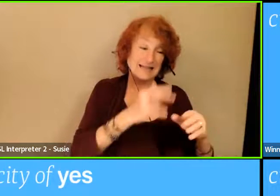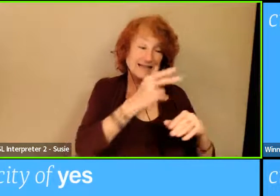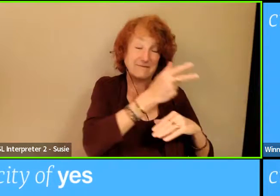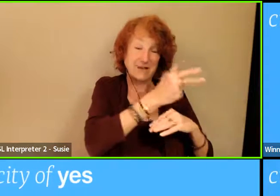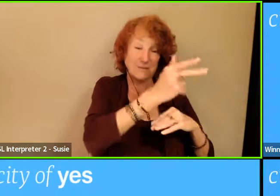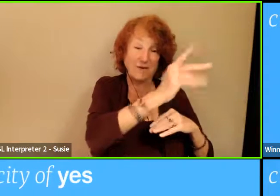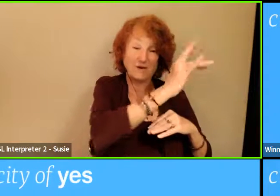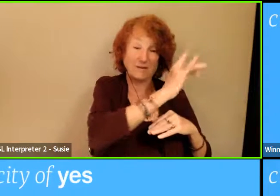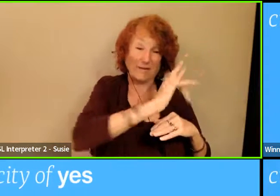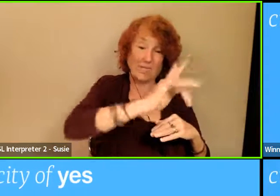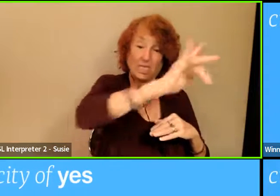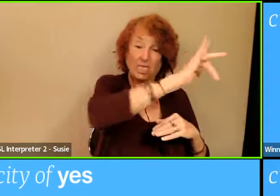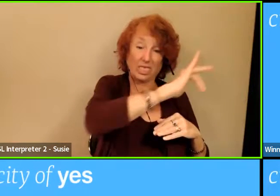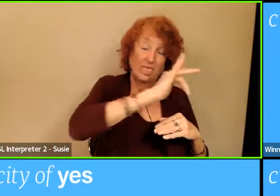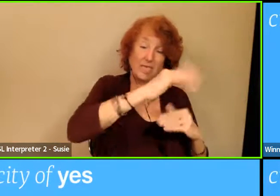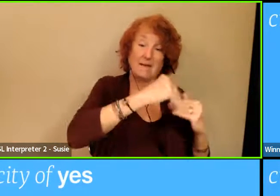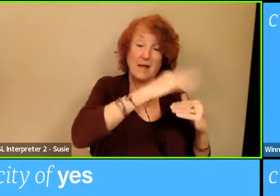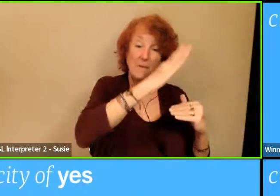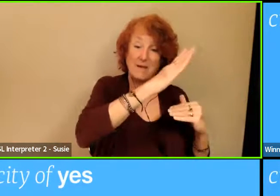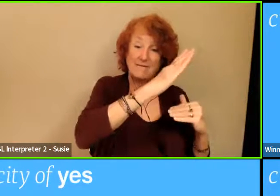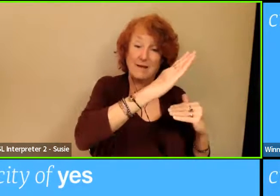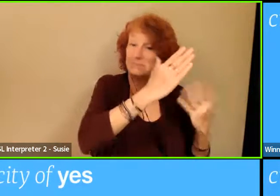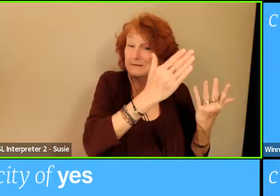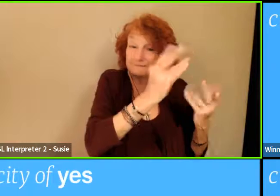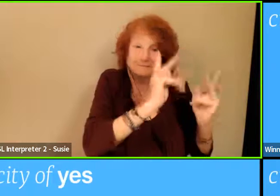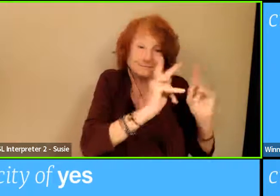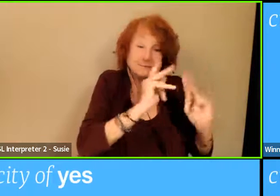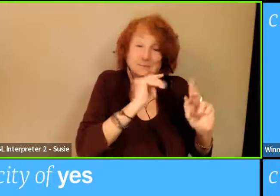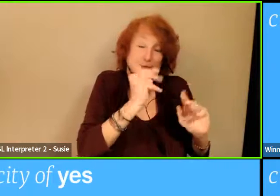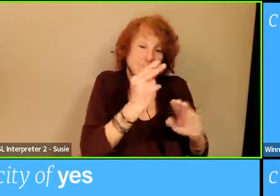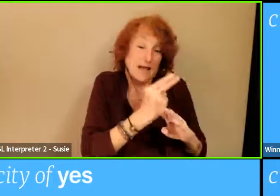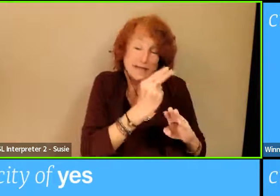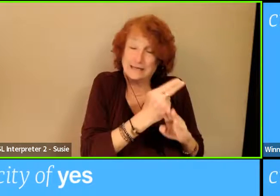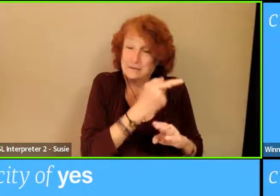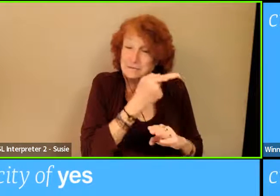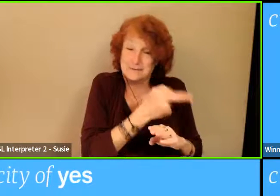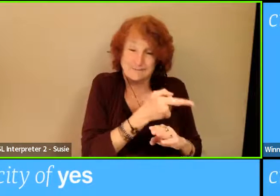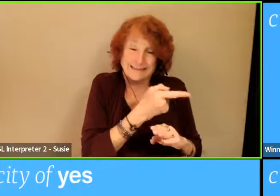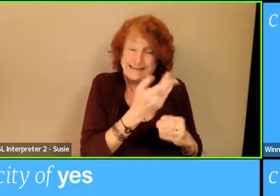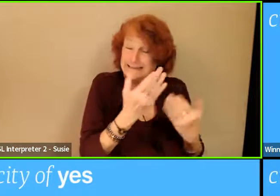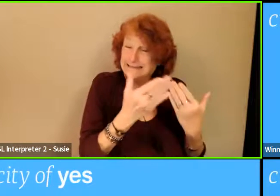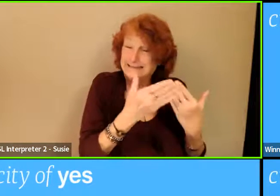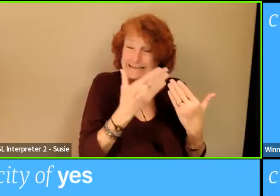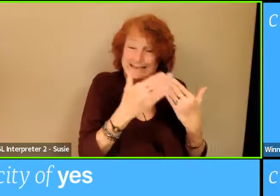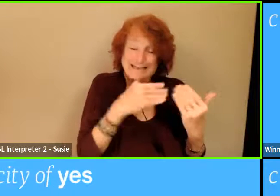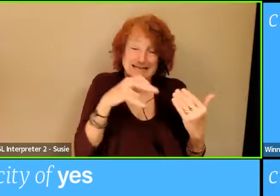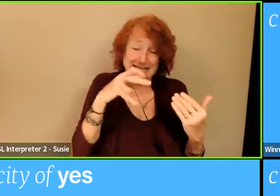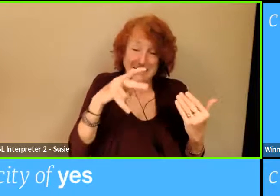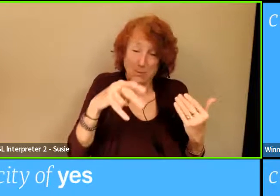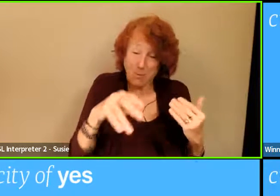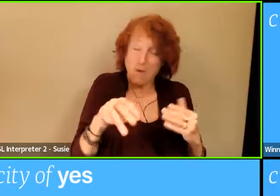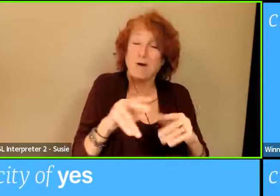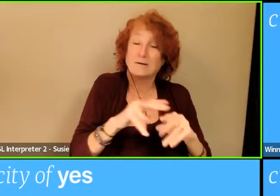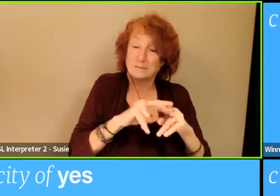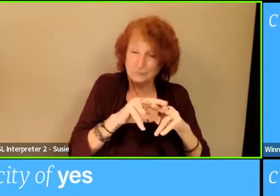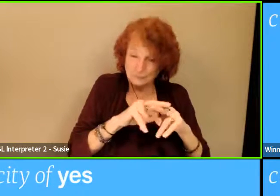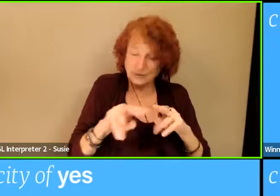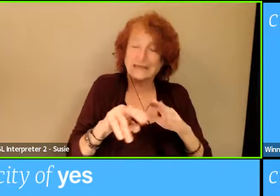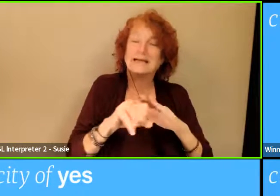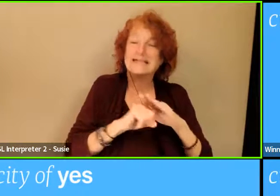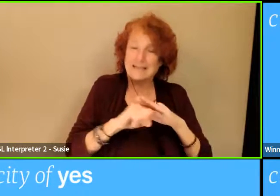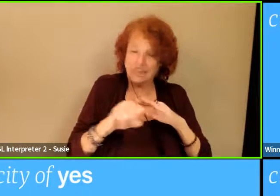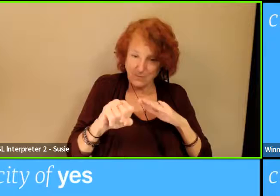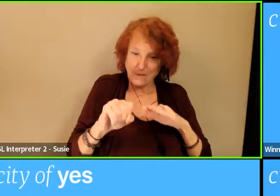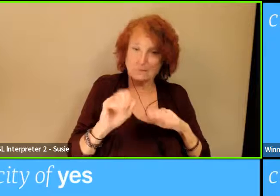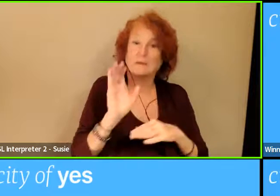garages that are completely empty because the residents are just not using it because these are transit accessible neighborhoods that they're building in that they're being forced to provide parking. So these are